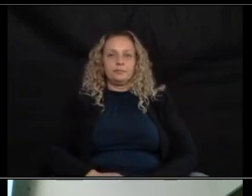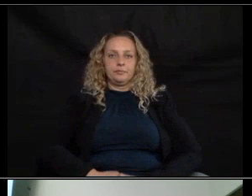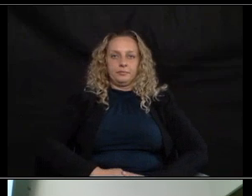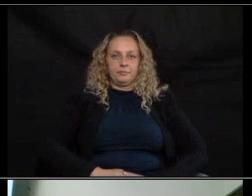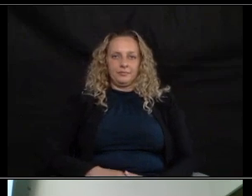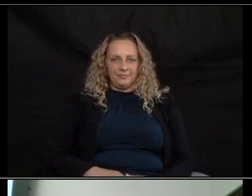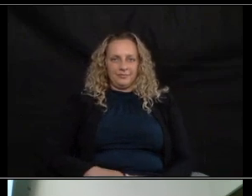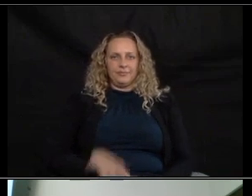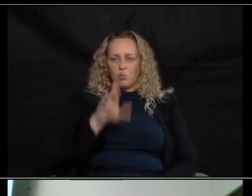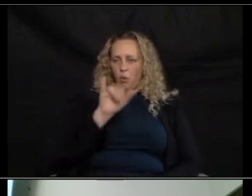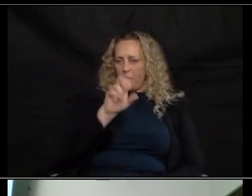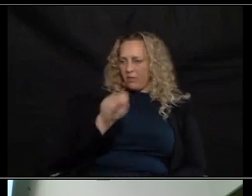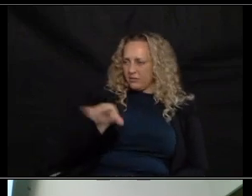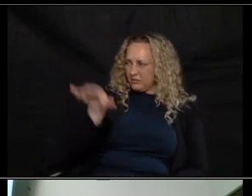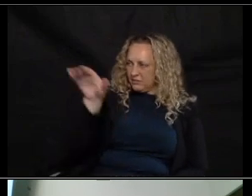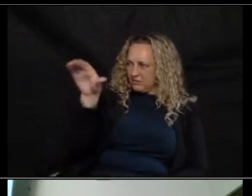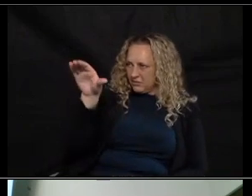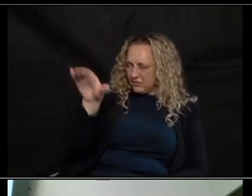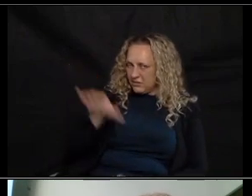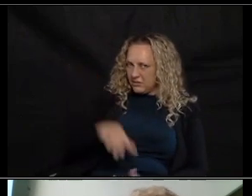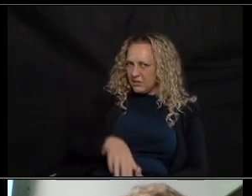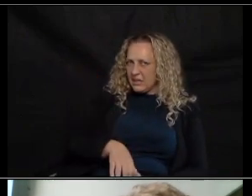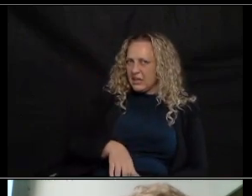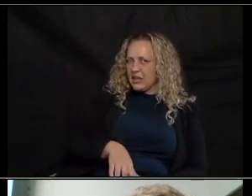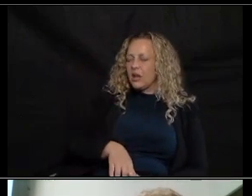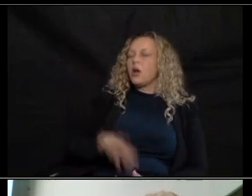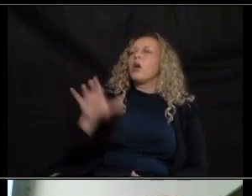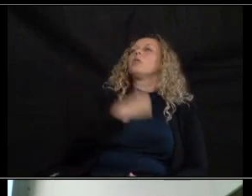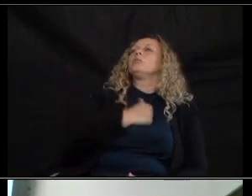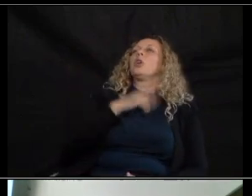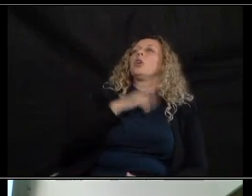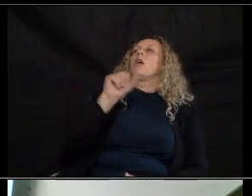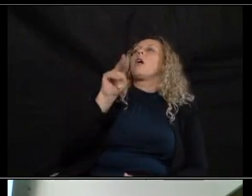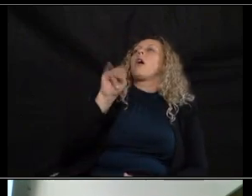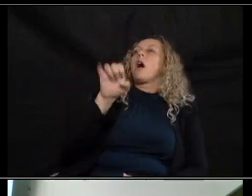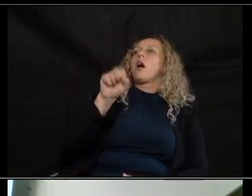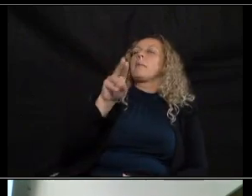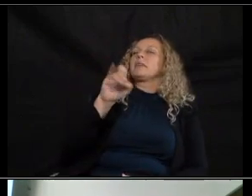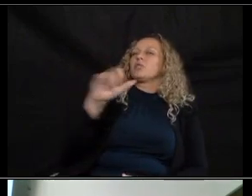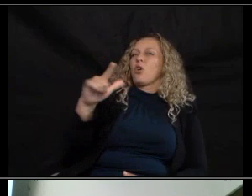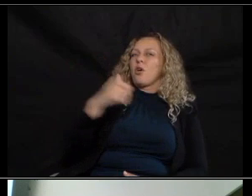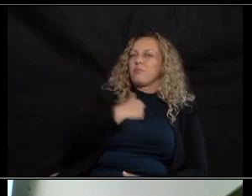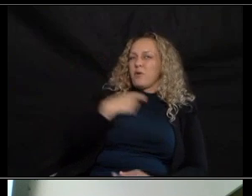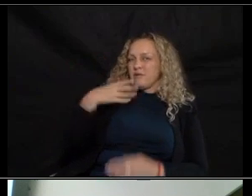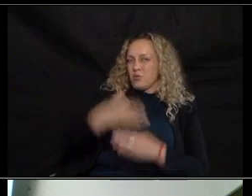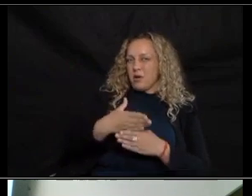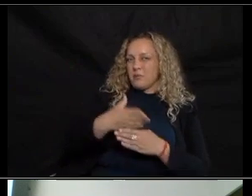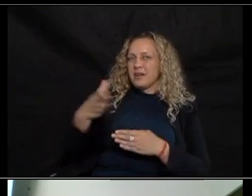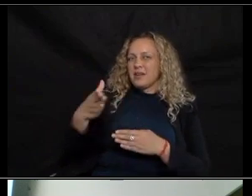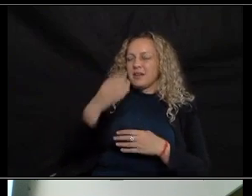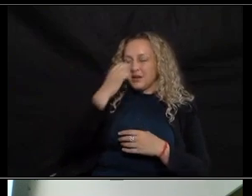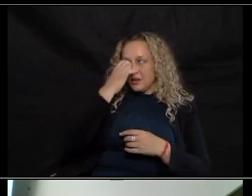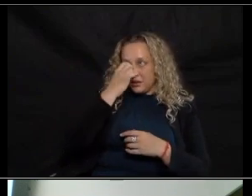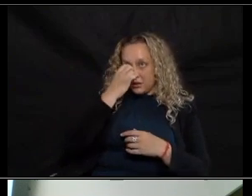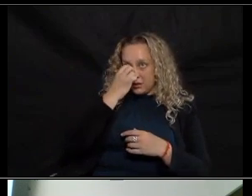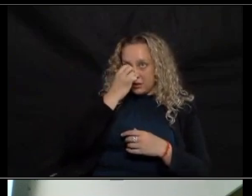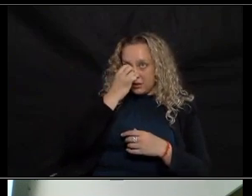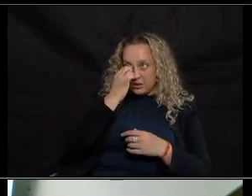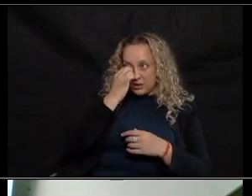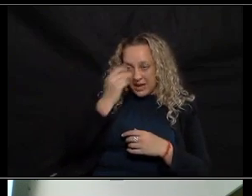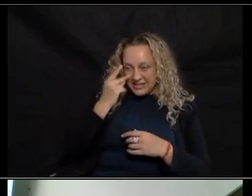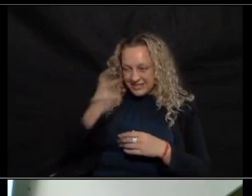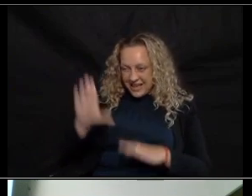Mr. Mayor? Yes. I'm sorry, it's Bonnie Miskell. Excuse me for interrupting, but I don't see the little hand raised thing.